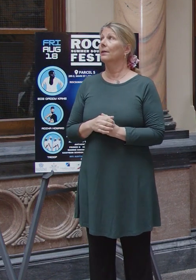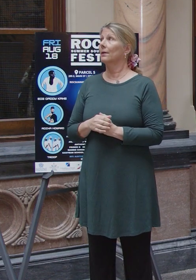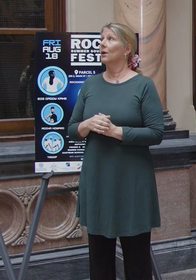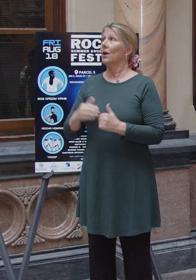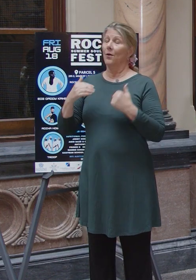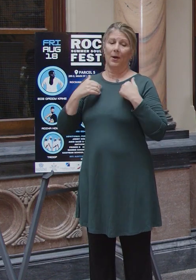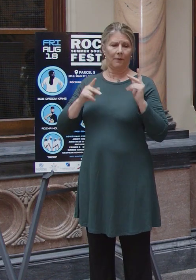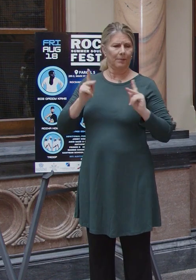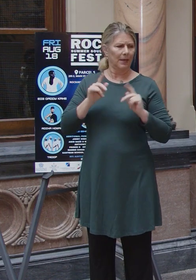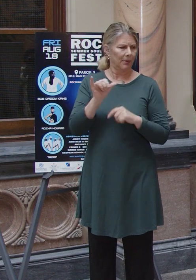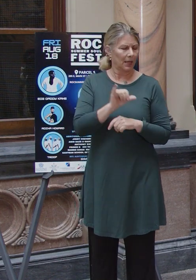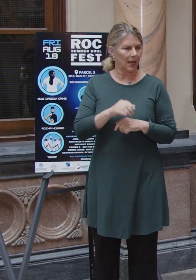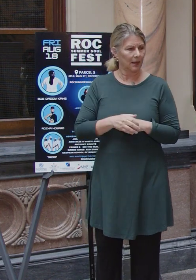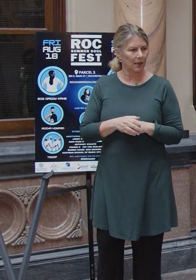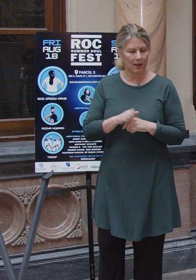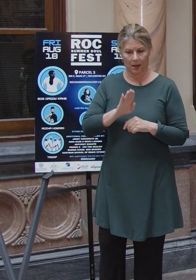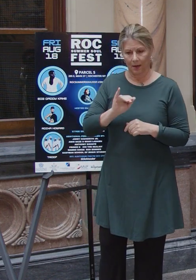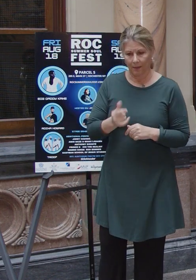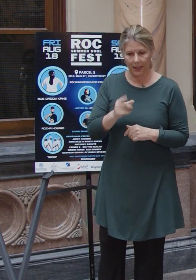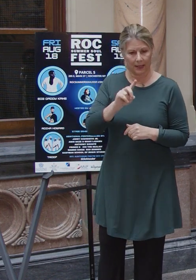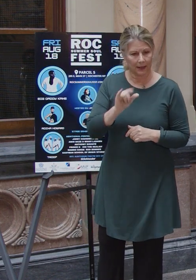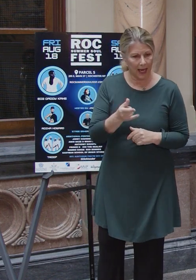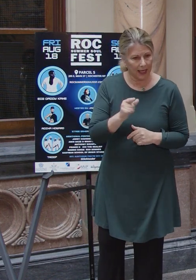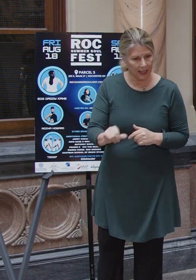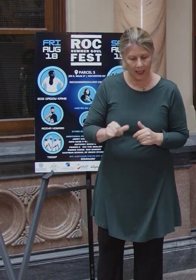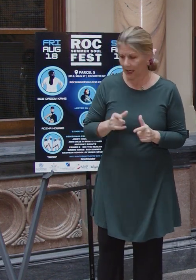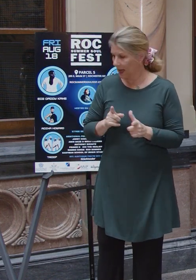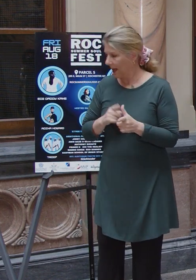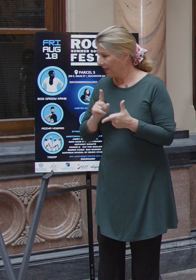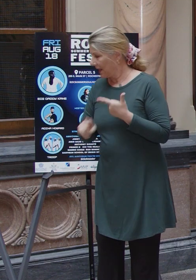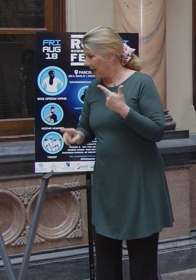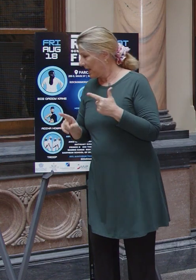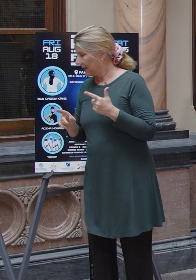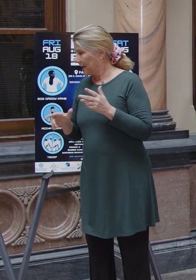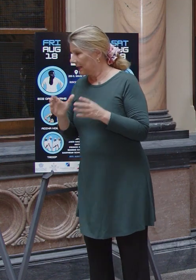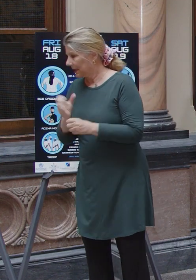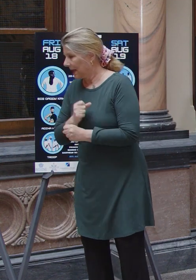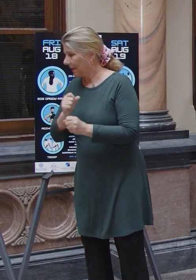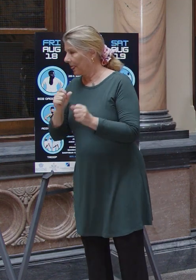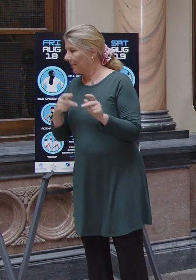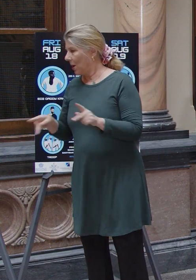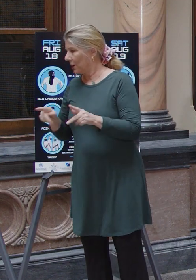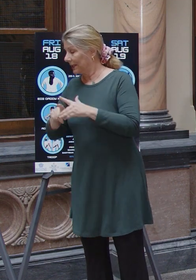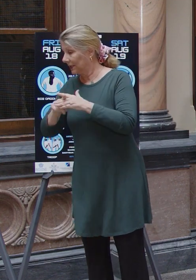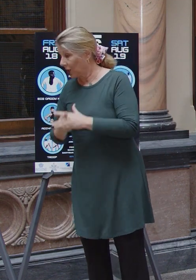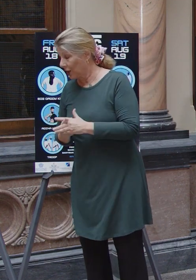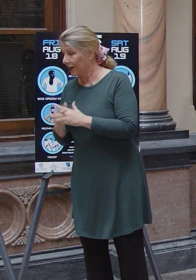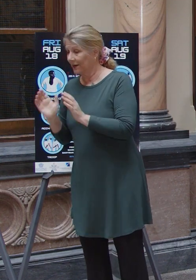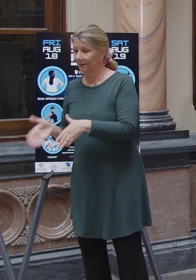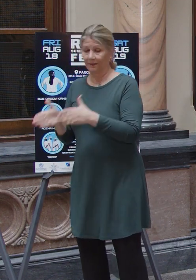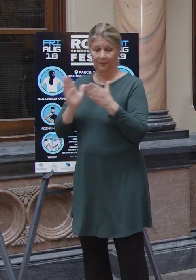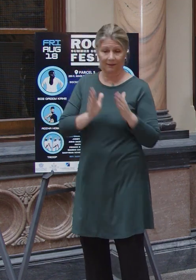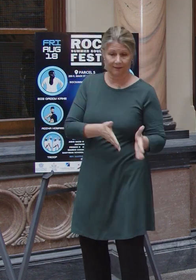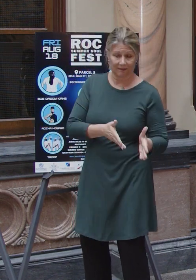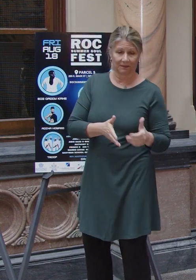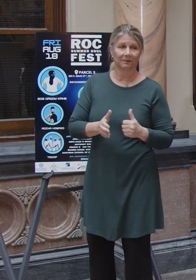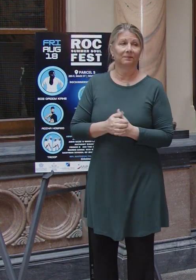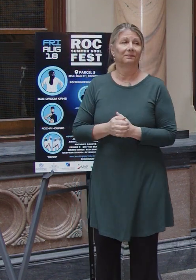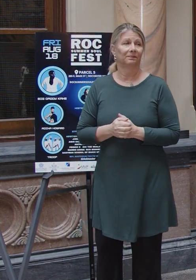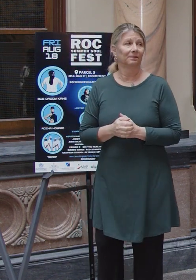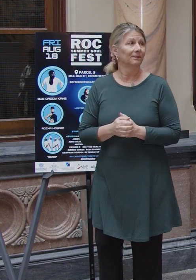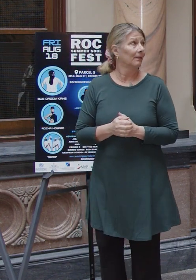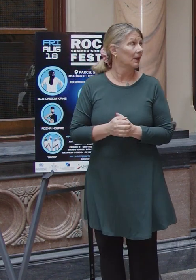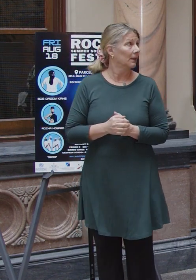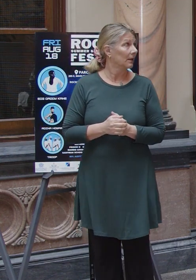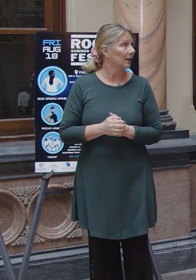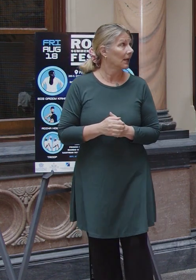have folks like Big Daddy Kane, then you have folks who like getting the party started. Big Daddy Kane get the party started too, because he could dance. But Kid and Play. Yes, sir.